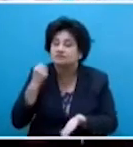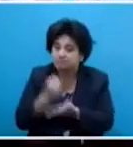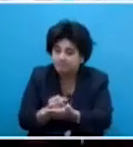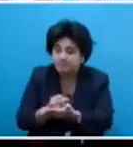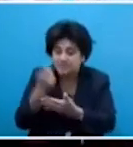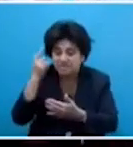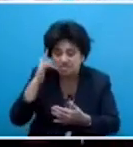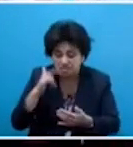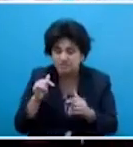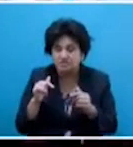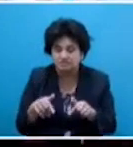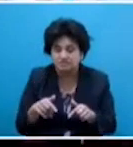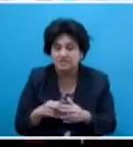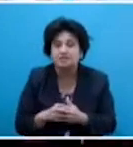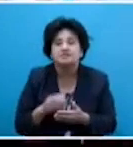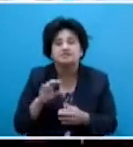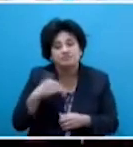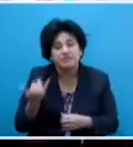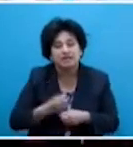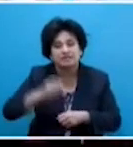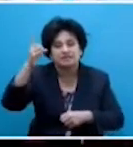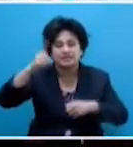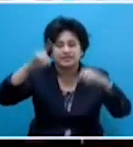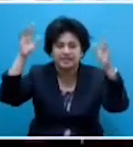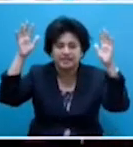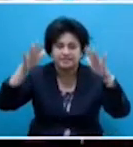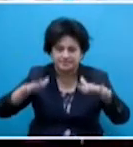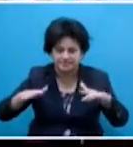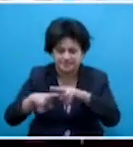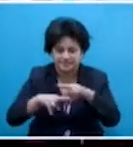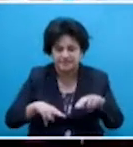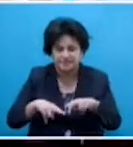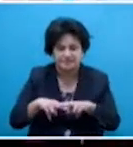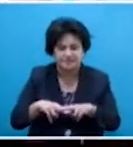before this August House, and may God bless Fiji and its people. I thank you, sir.